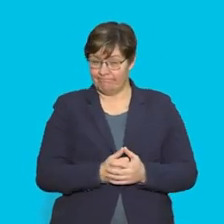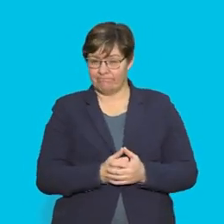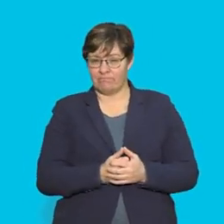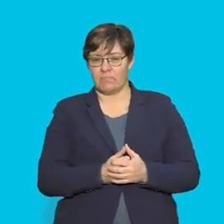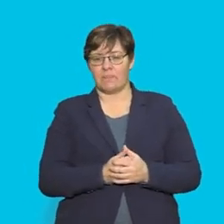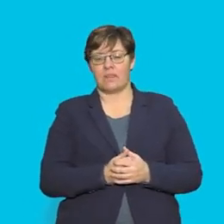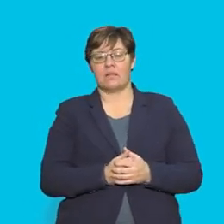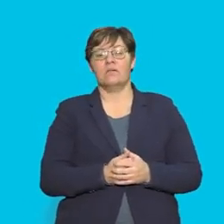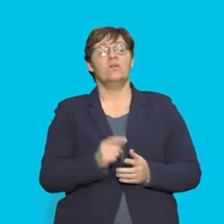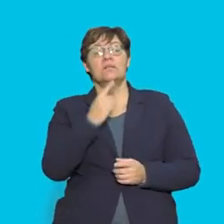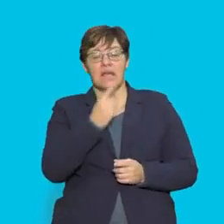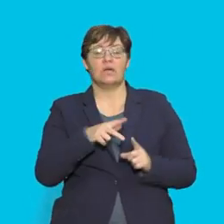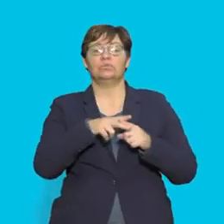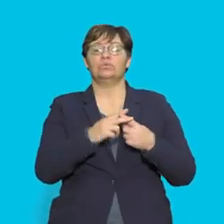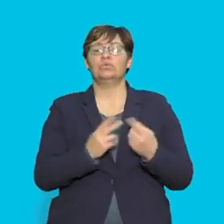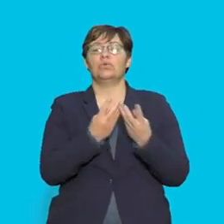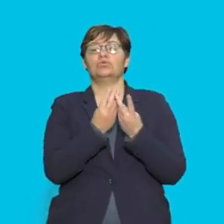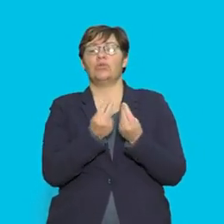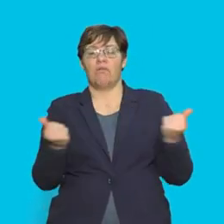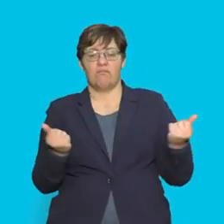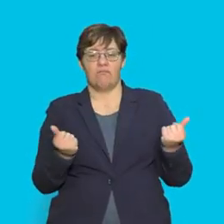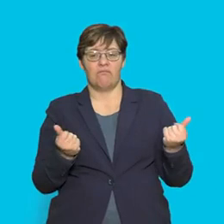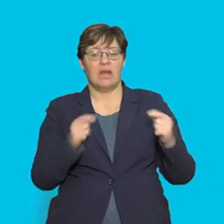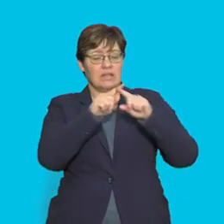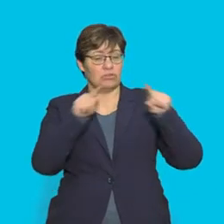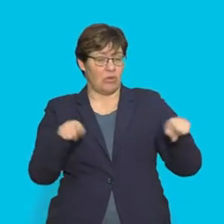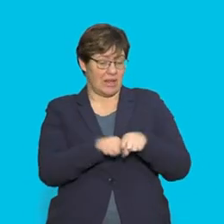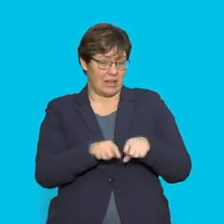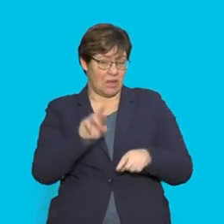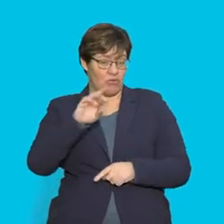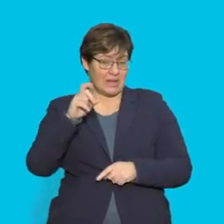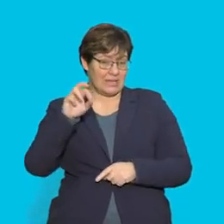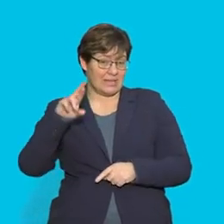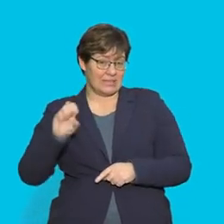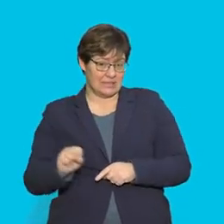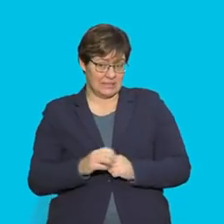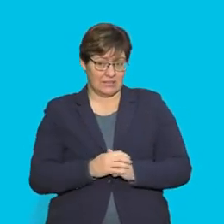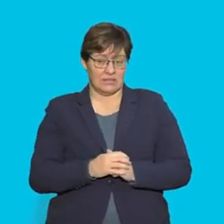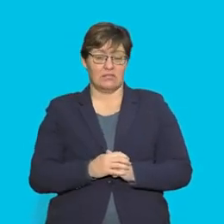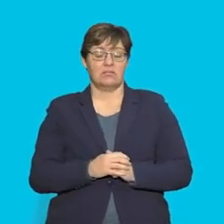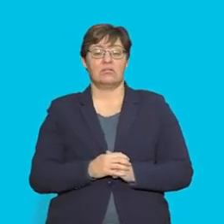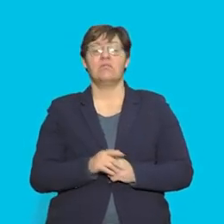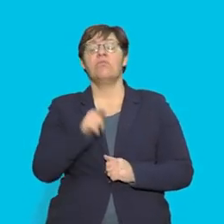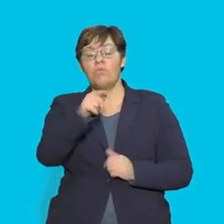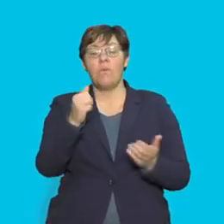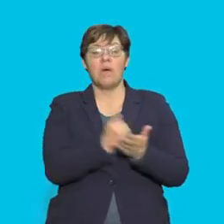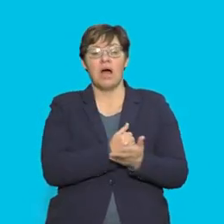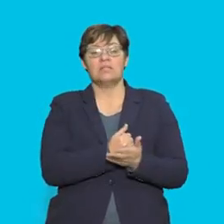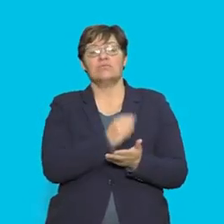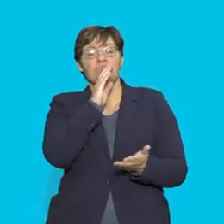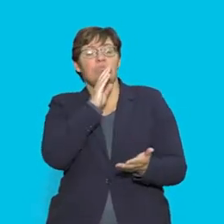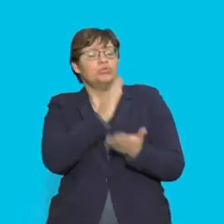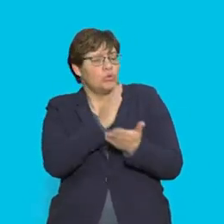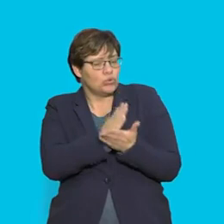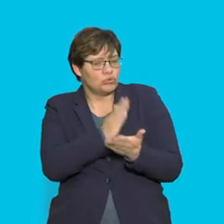or not. Now, when you talk about tools for solving triangles, riders, so this is, you need